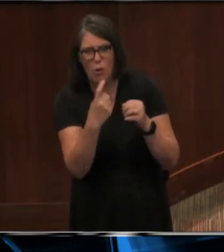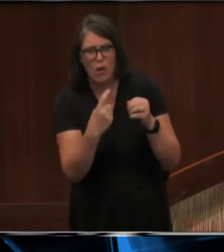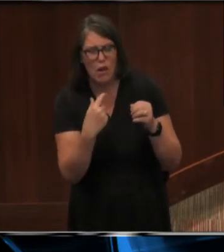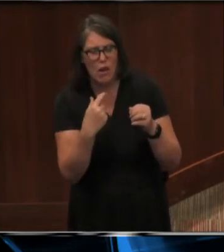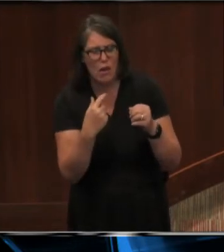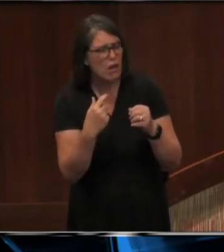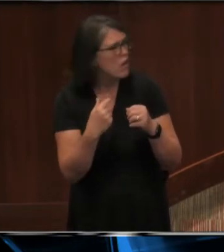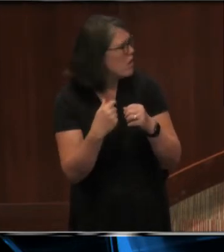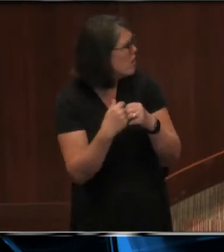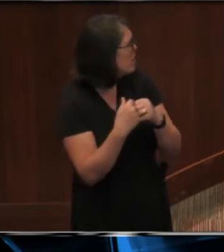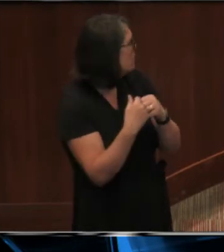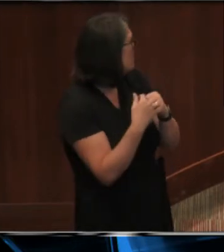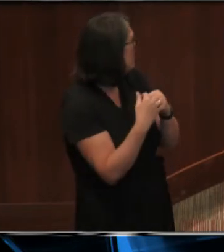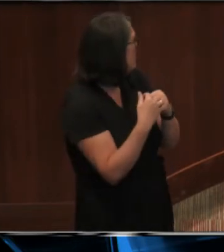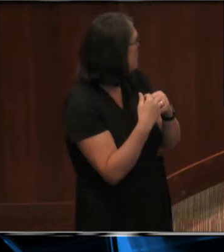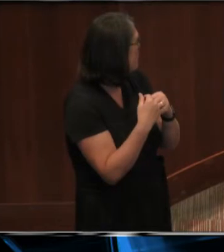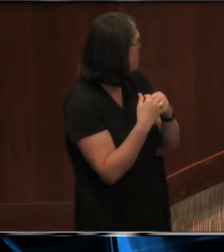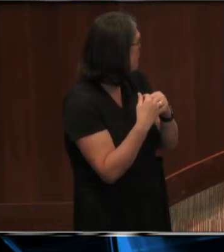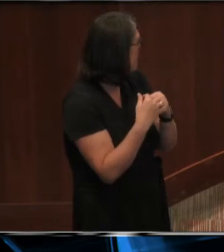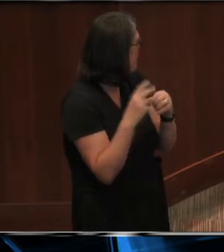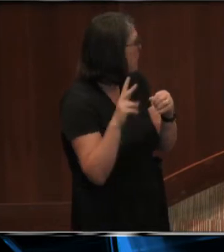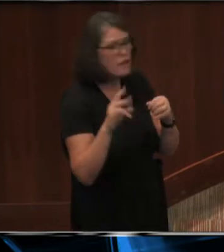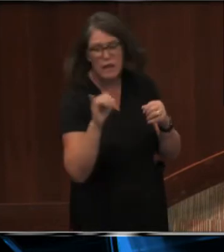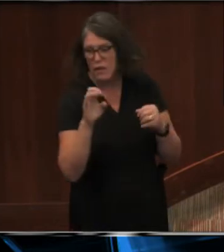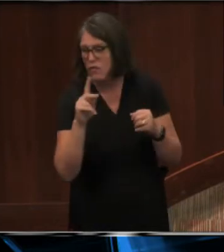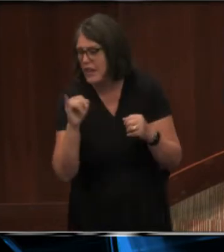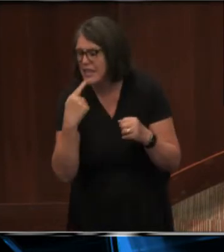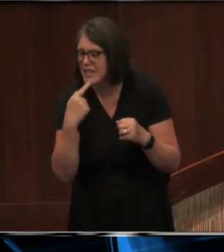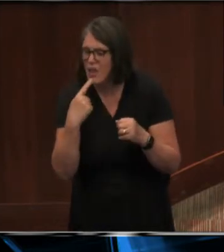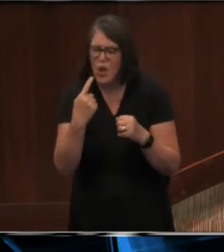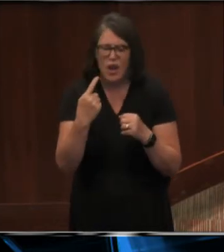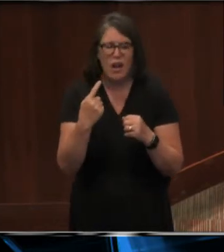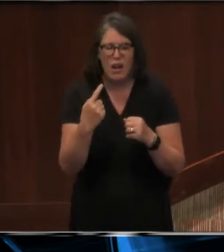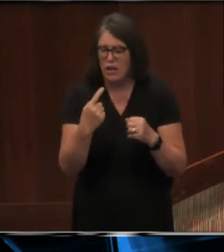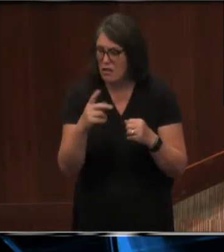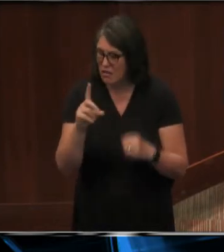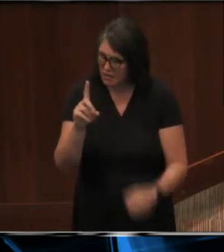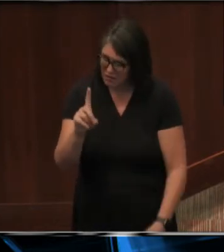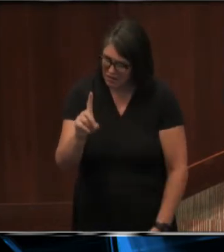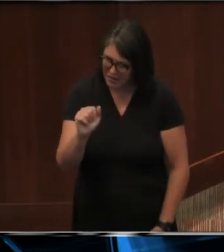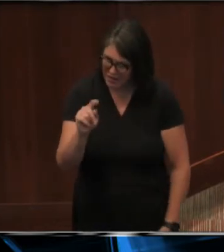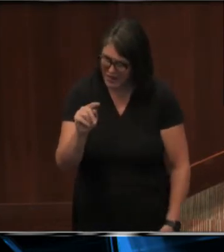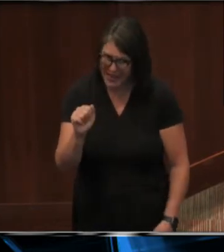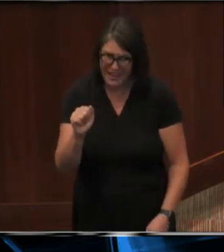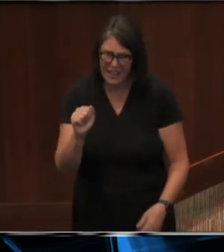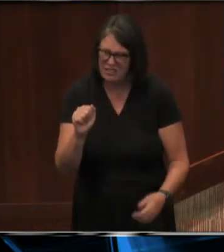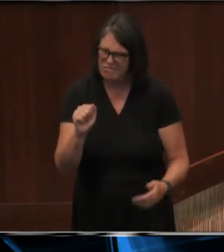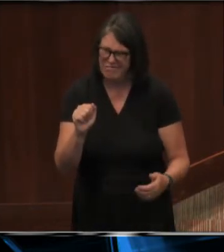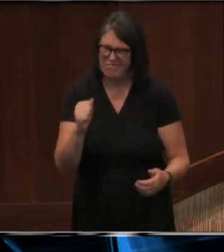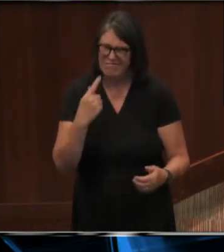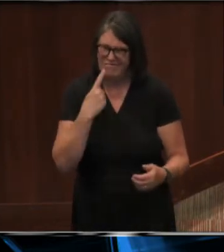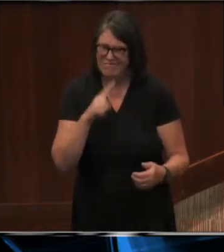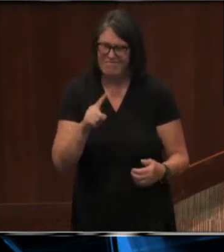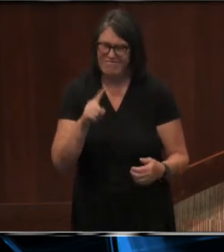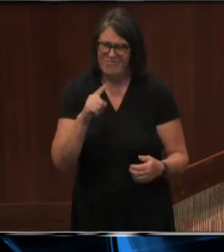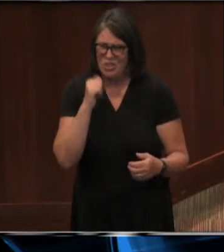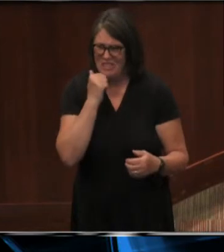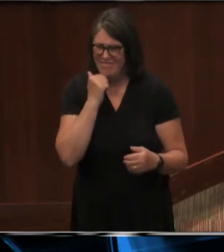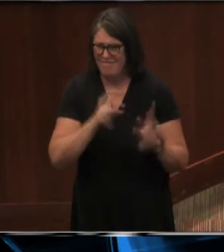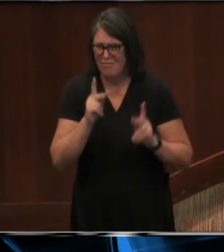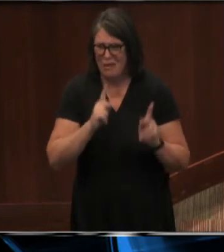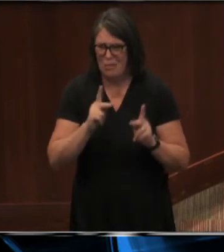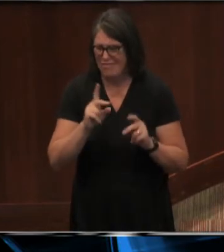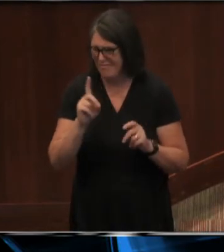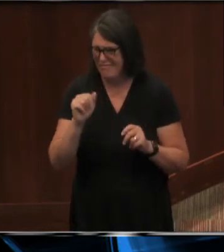There's data is so confusing to the average person, including all of us up here. So thank you for explaining all